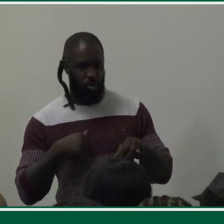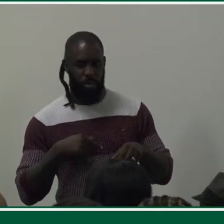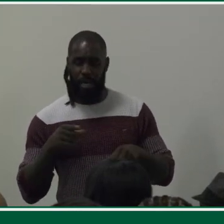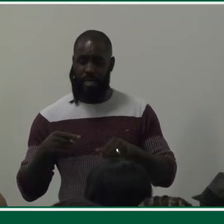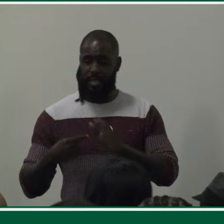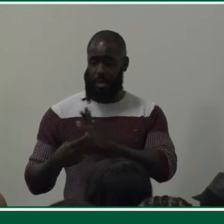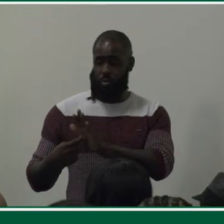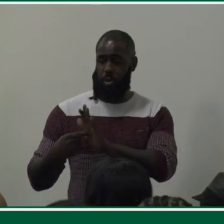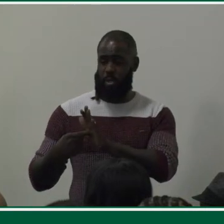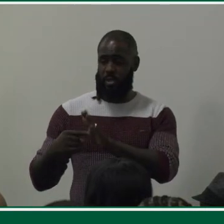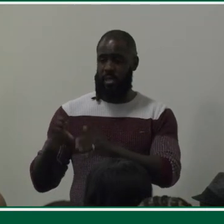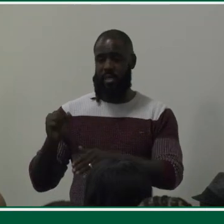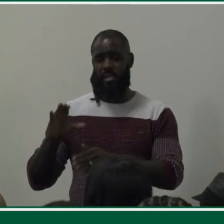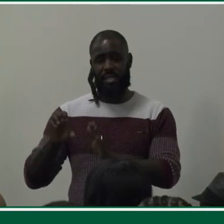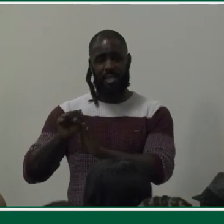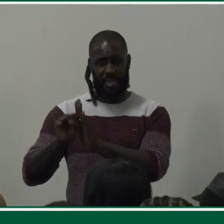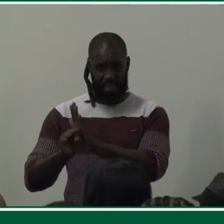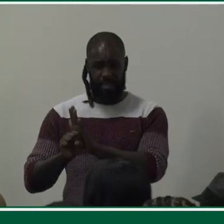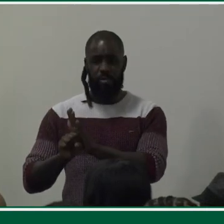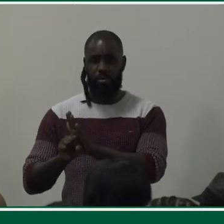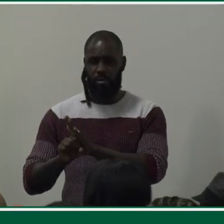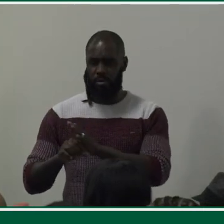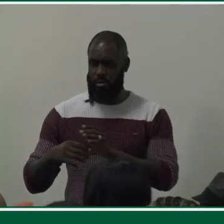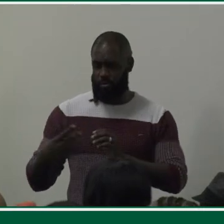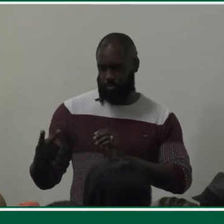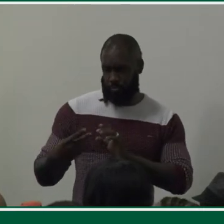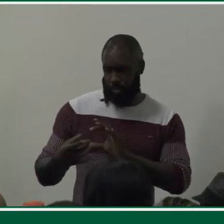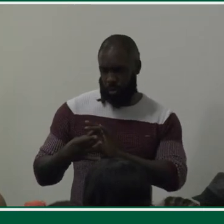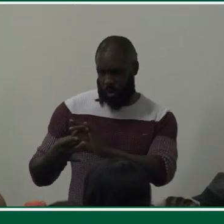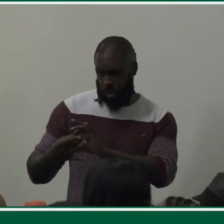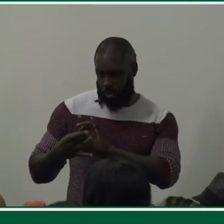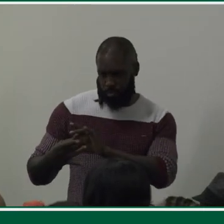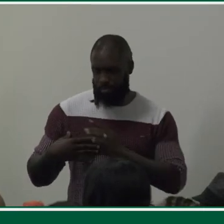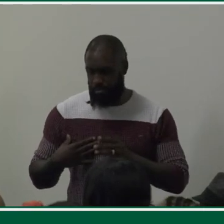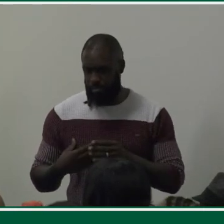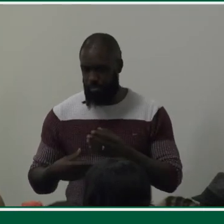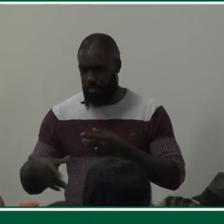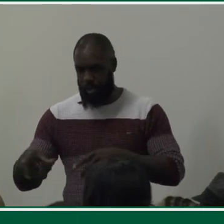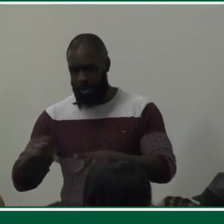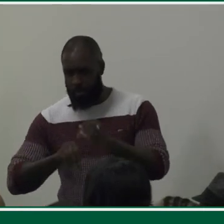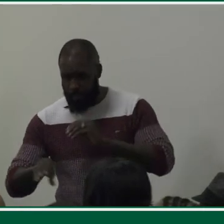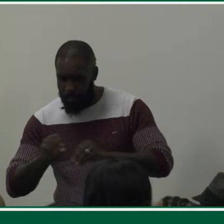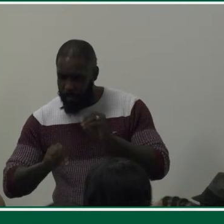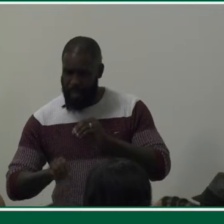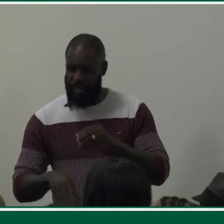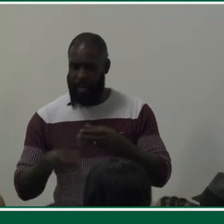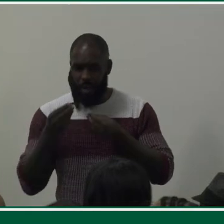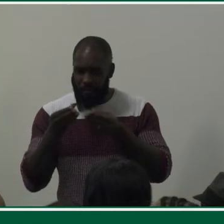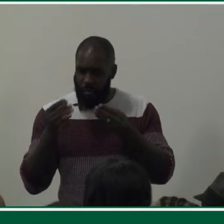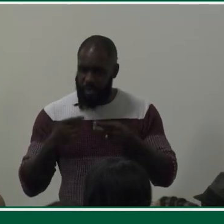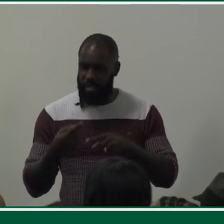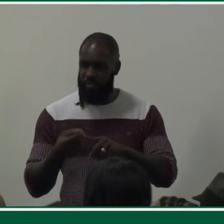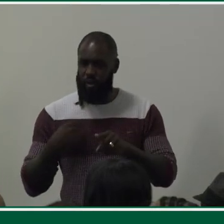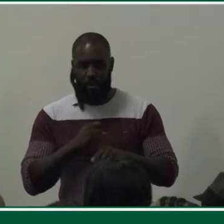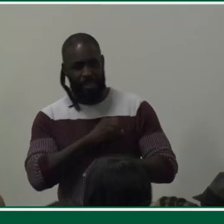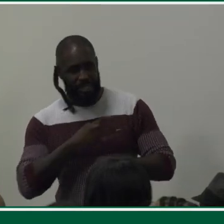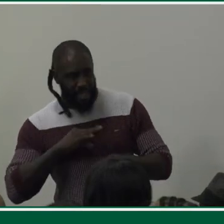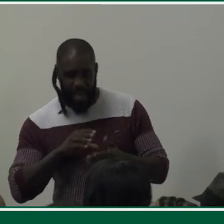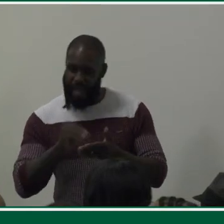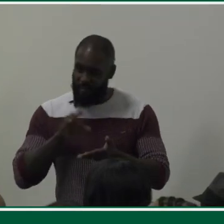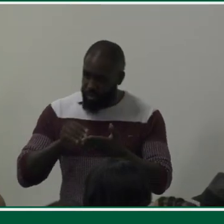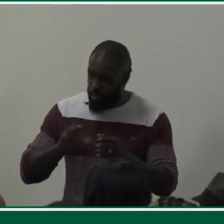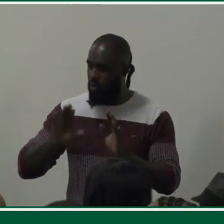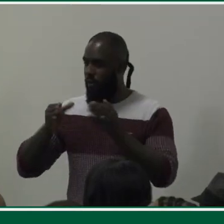Sacramento State. And so basically, we collected data from students, from faculty, from staff across the system, focus